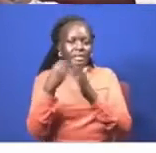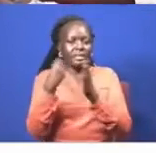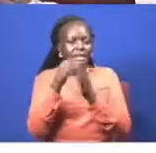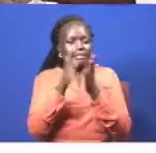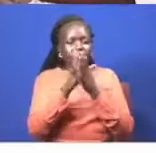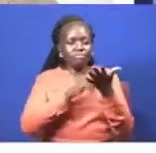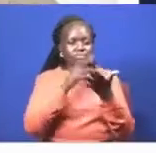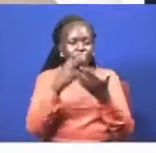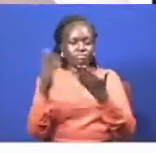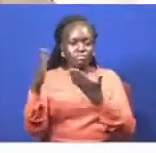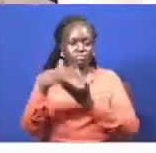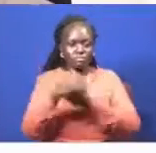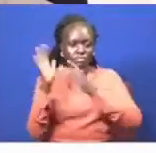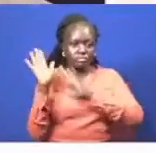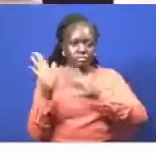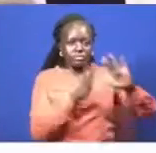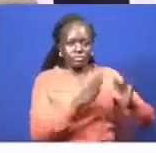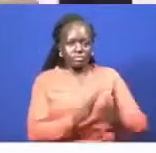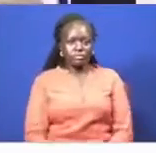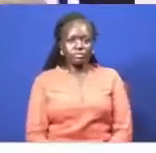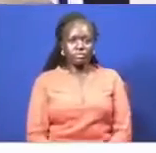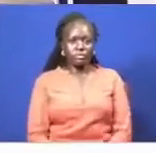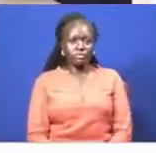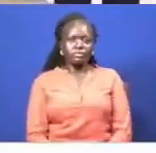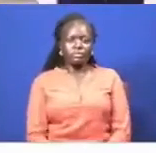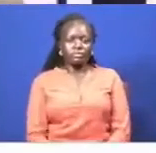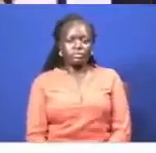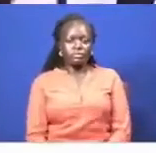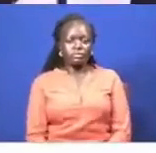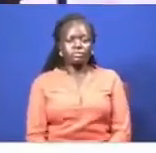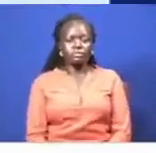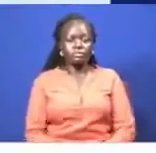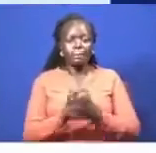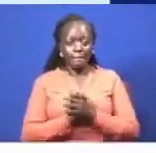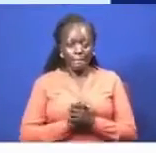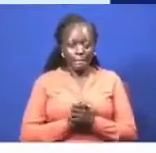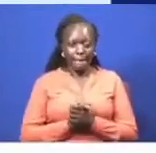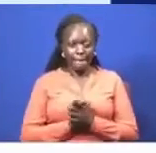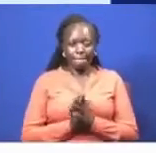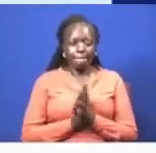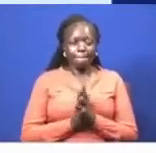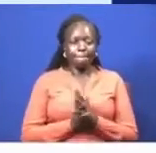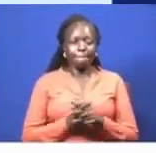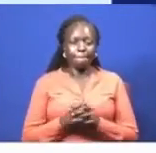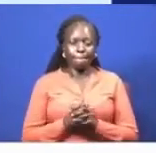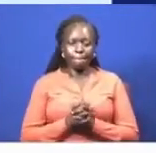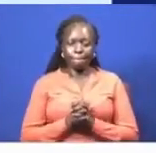resource mobilization. Right then, gentlemen, thank you. Dolly Mirigi, Hope TV, Newswatch.